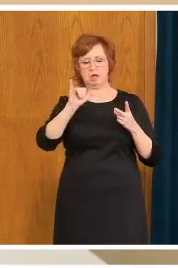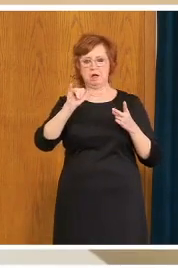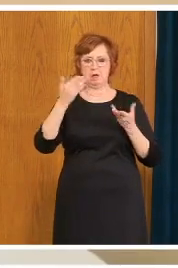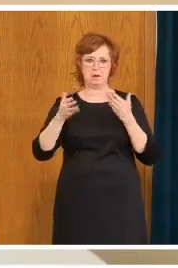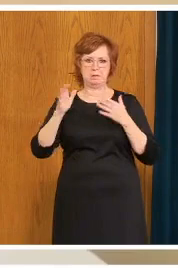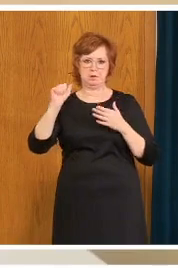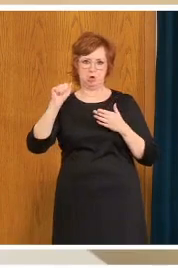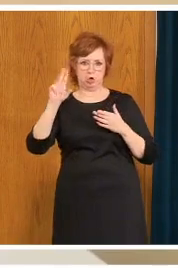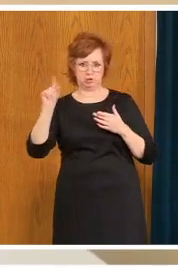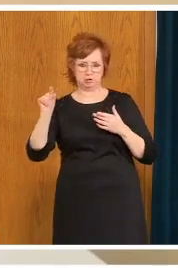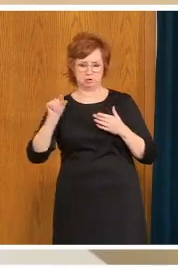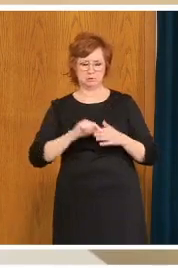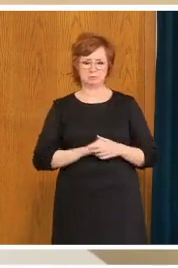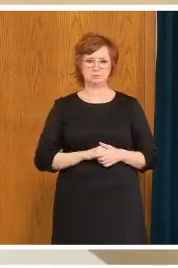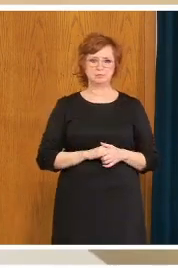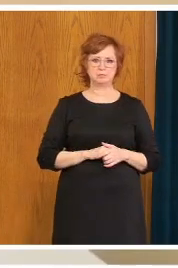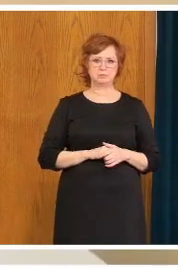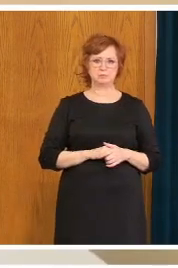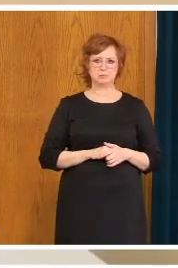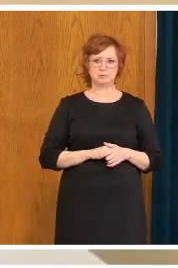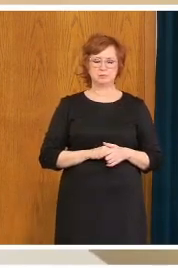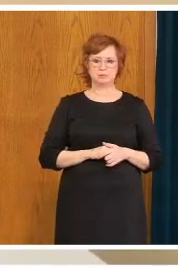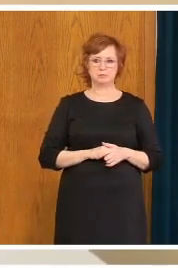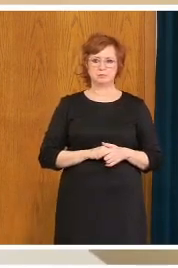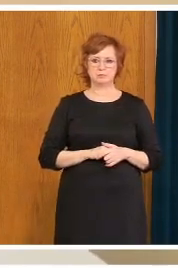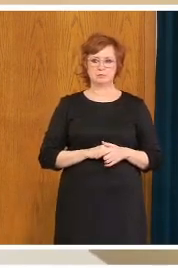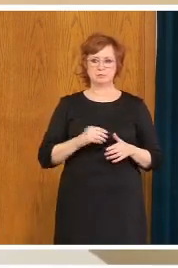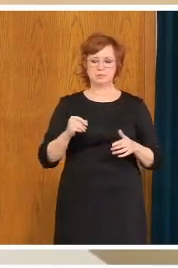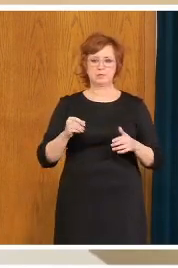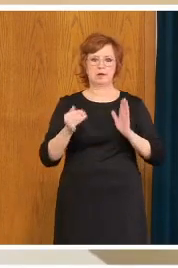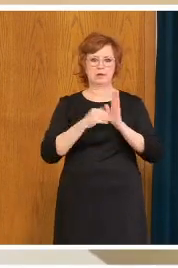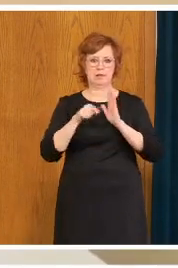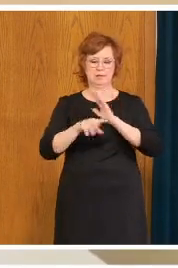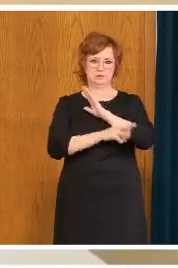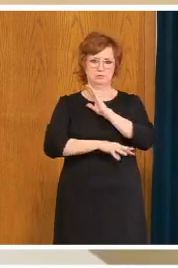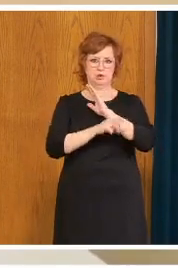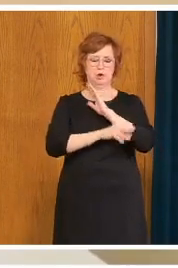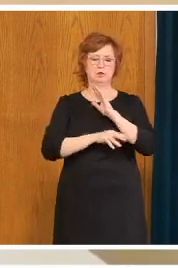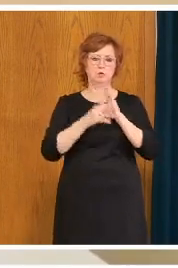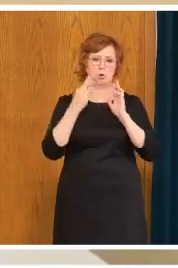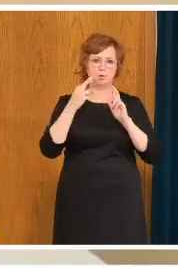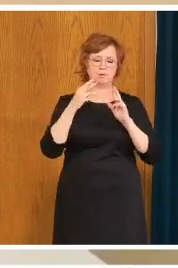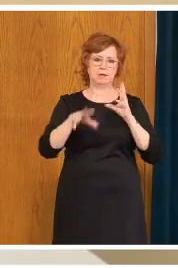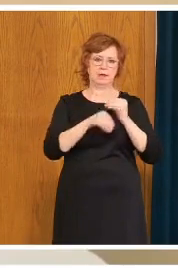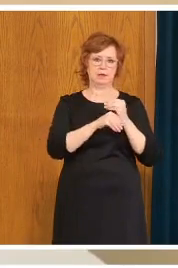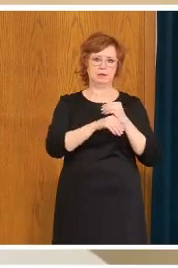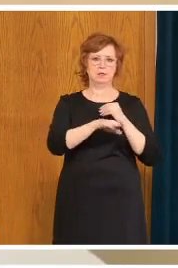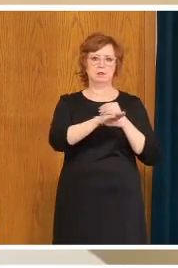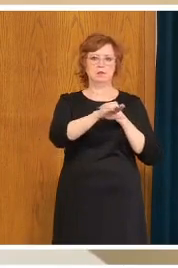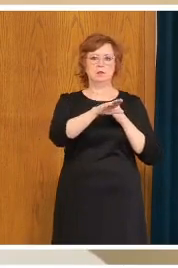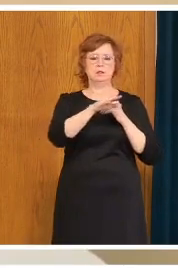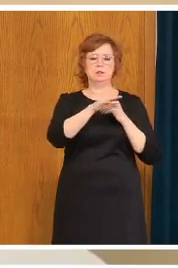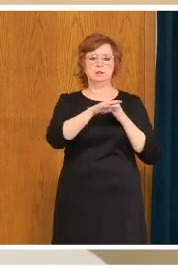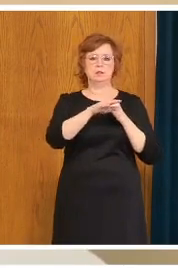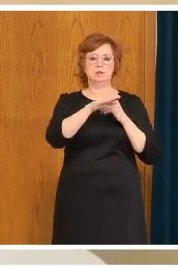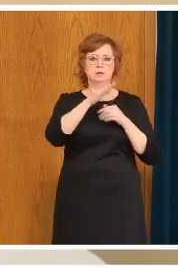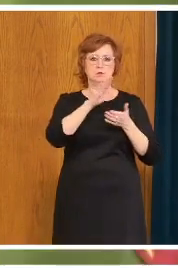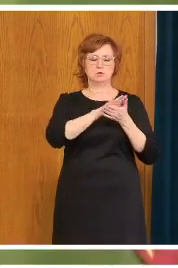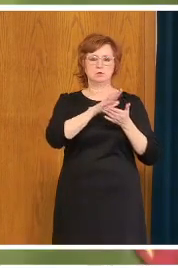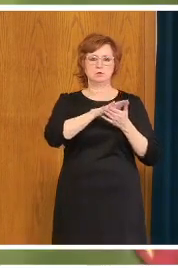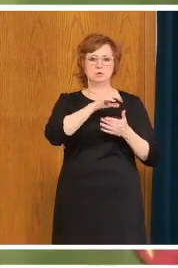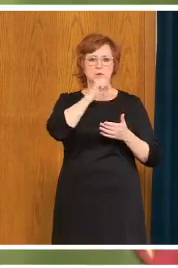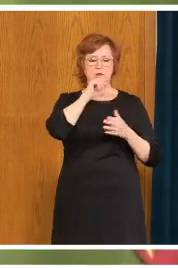other opportunities. And of course, in the fall, we will hopefully have a program for school-age children as well. Follow-up questions,